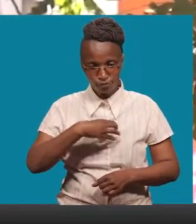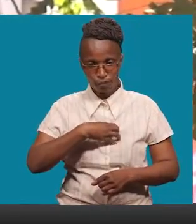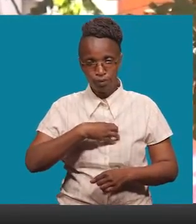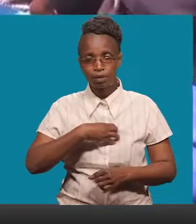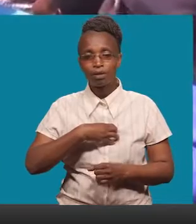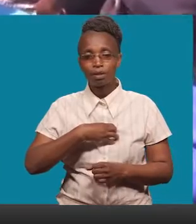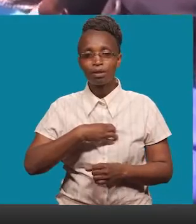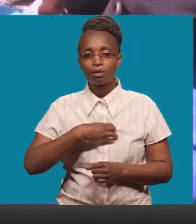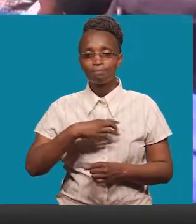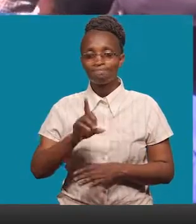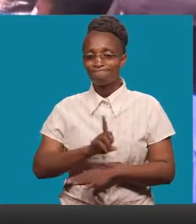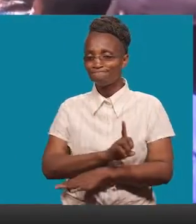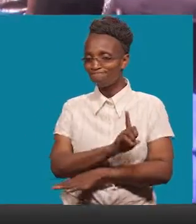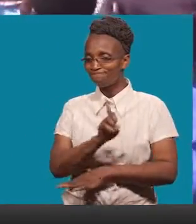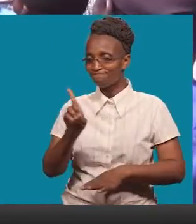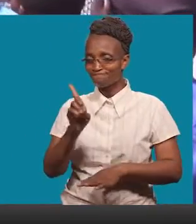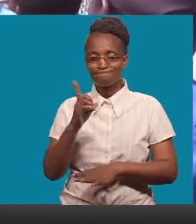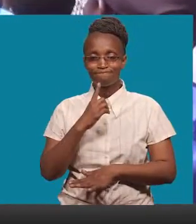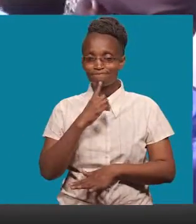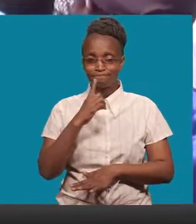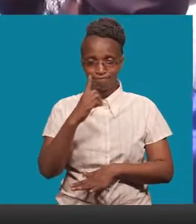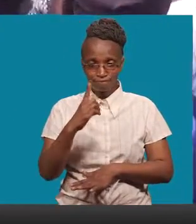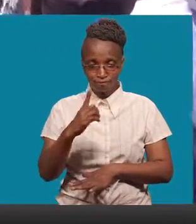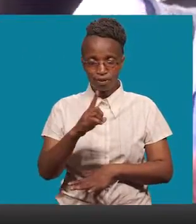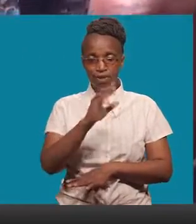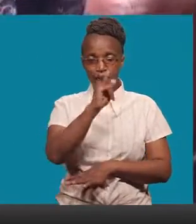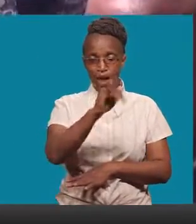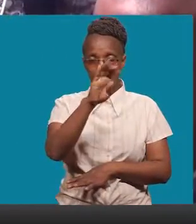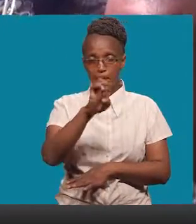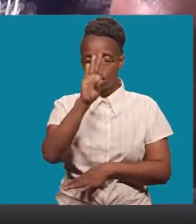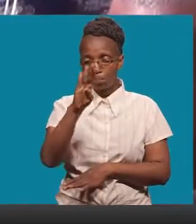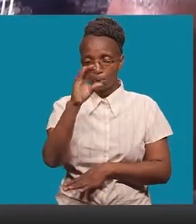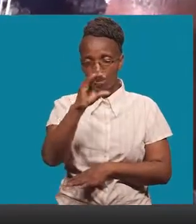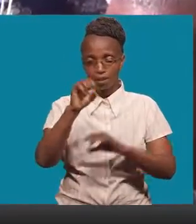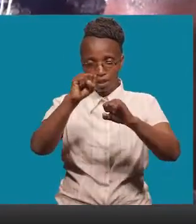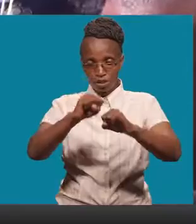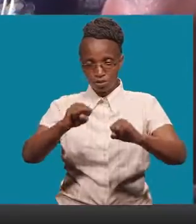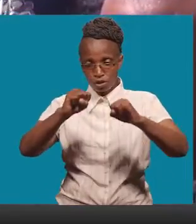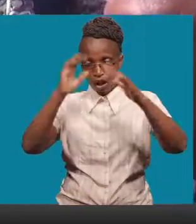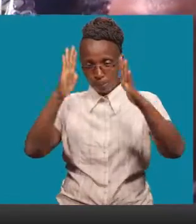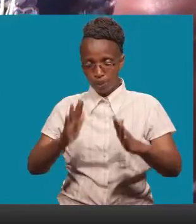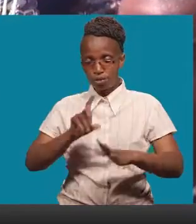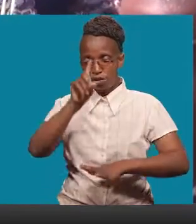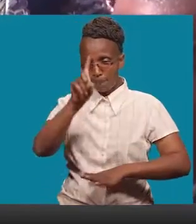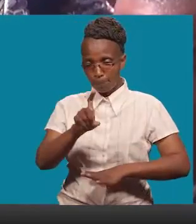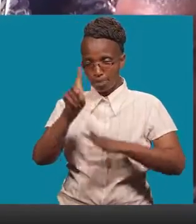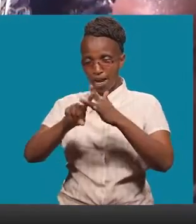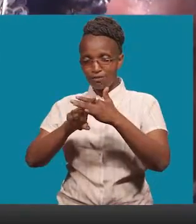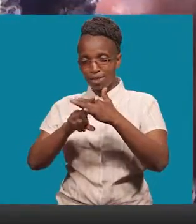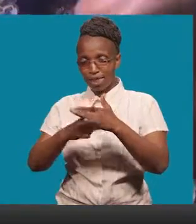date. Aidha, Wandayi anasema mwenyekiti wa IEBC alistahili kujiandaa kuondoka